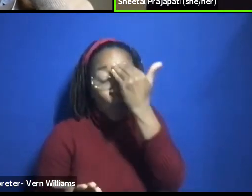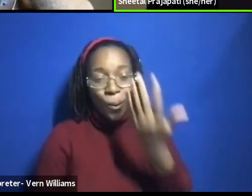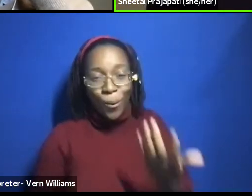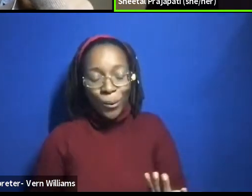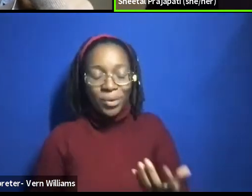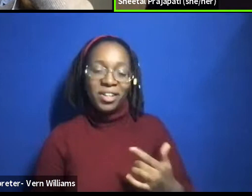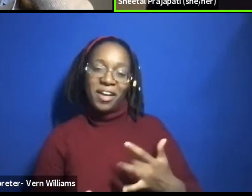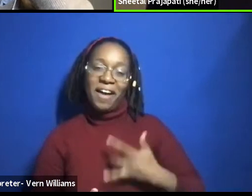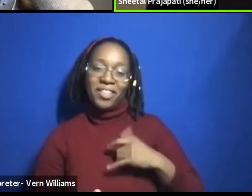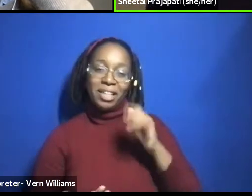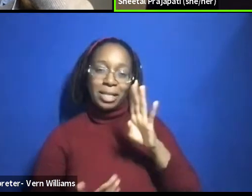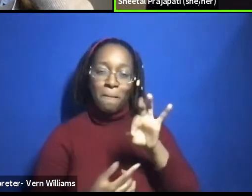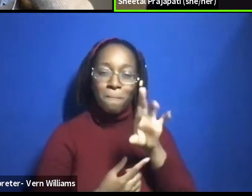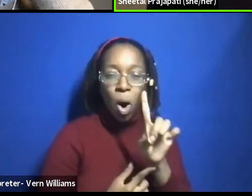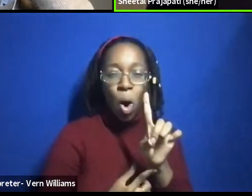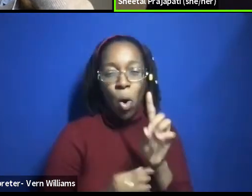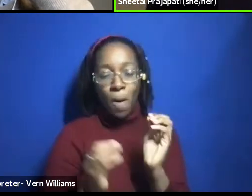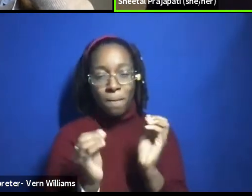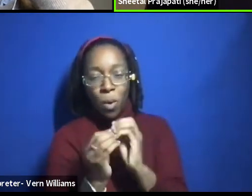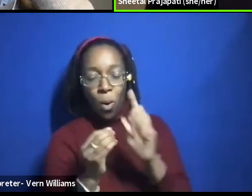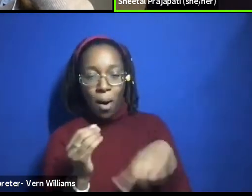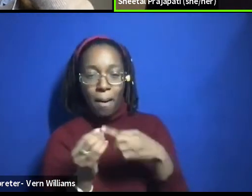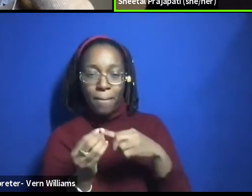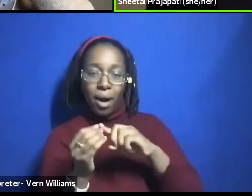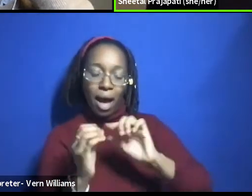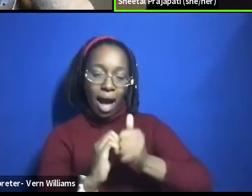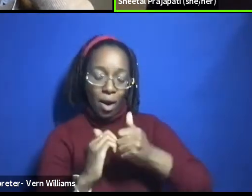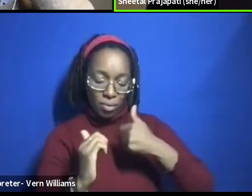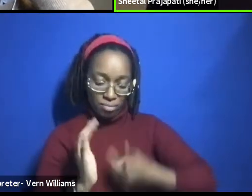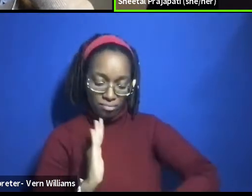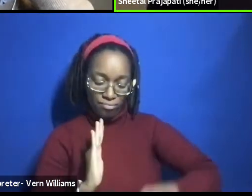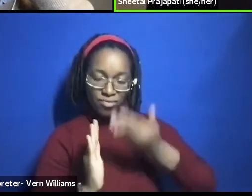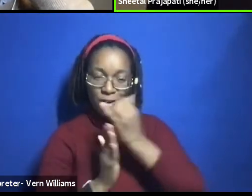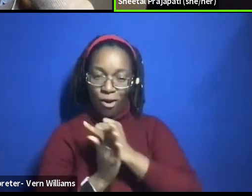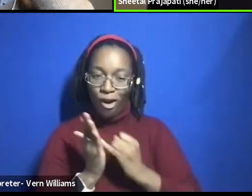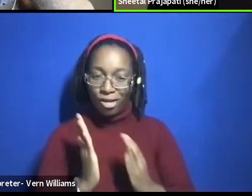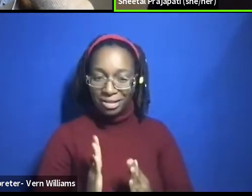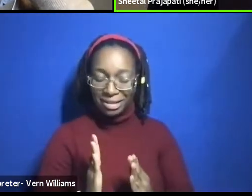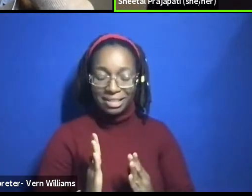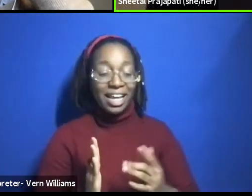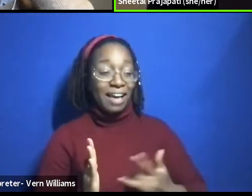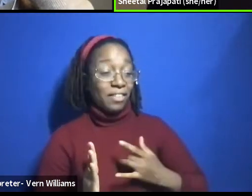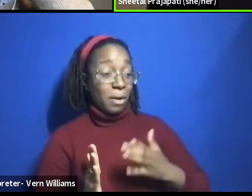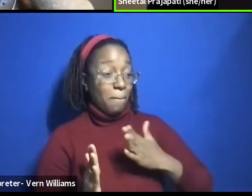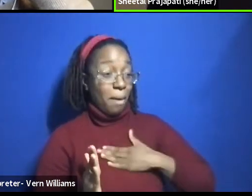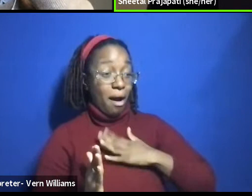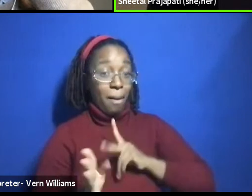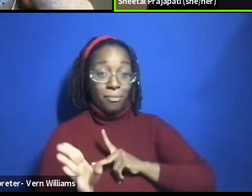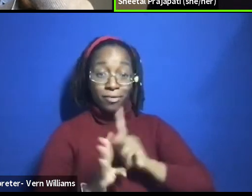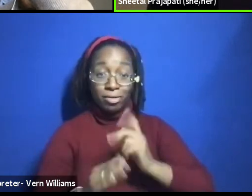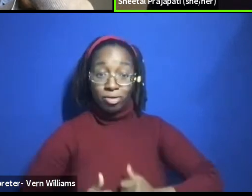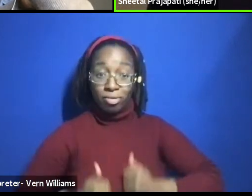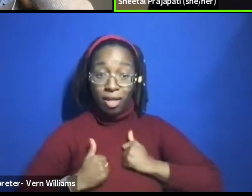approach to artistic practice and for me, an approach to my professional life in the arts. And